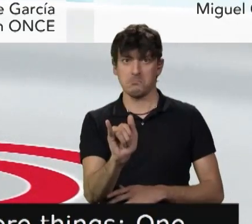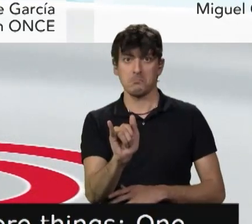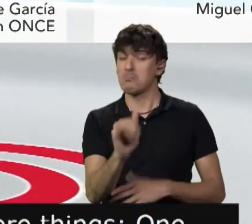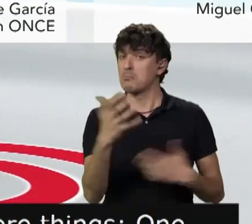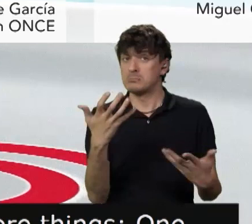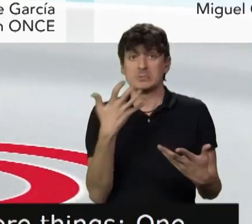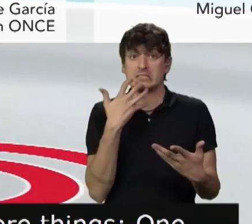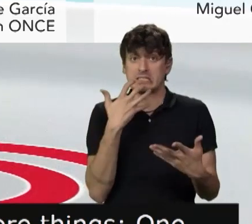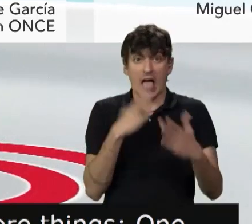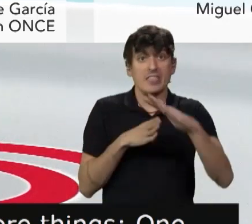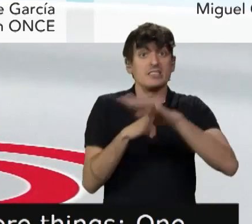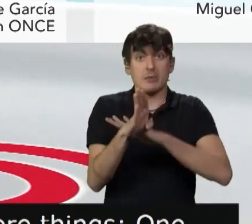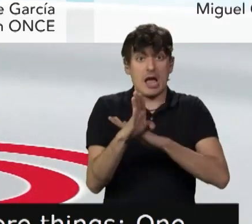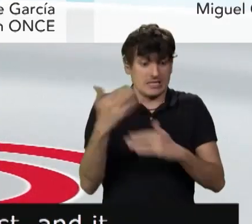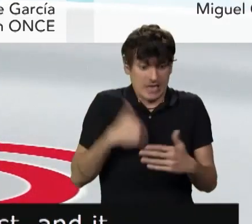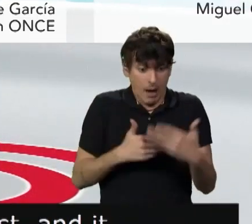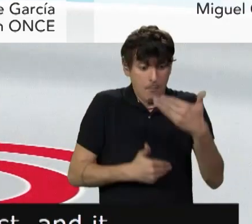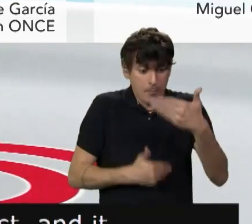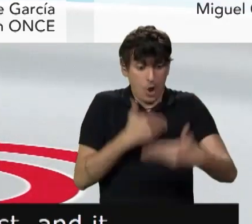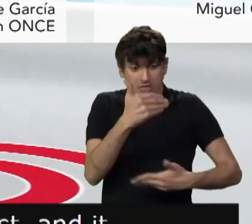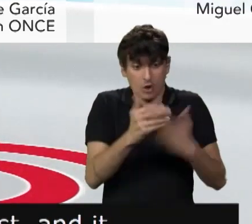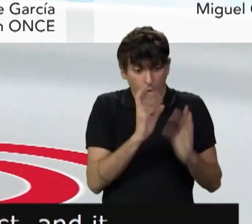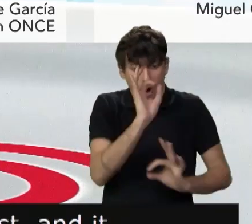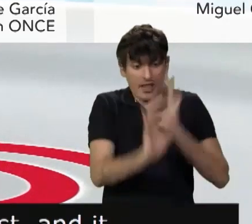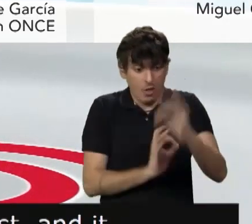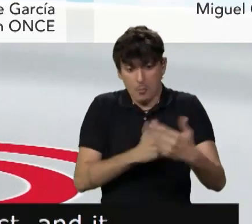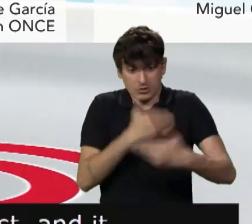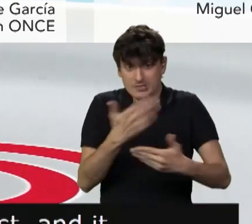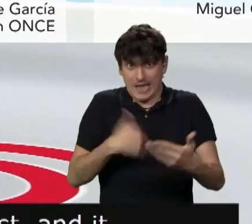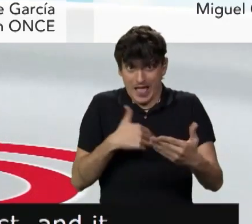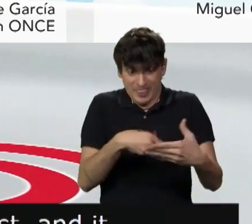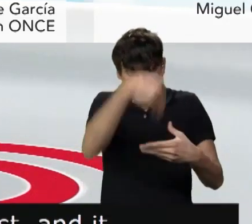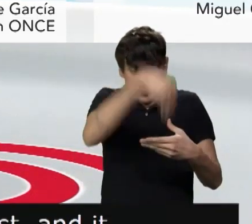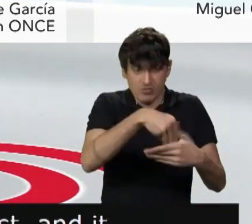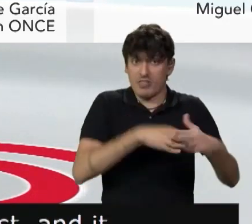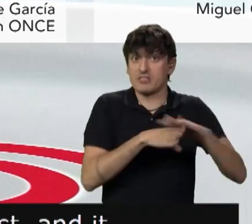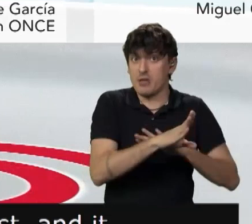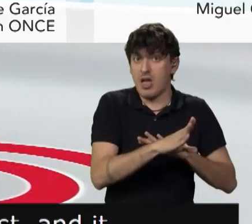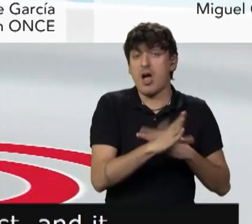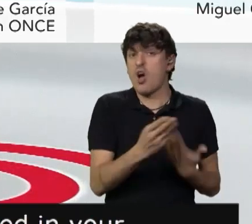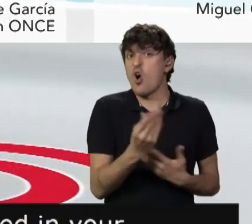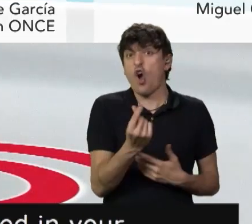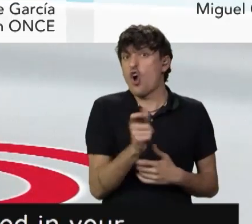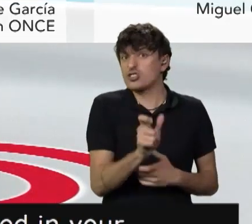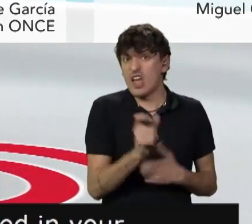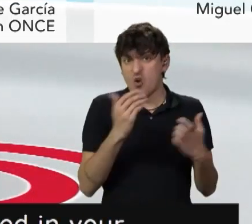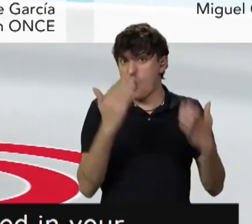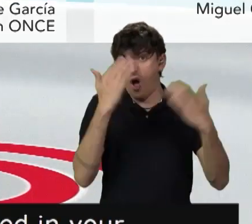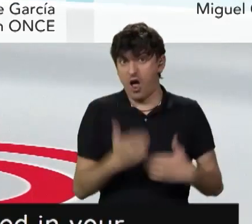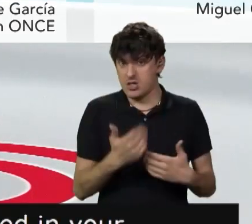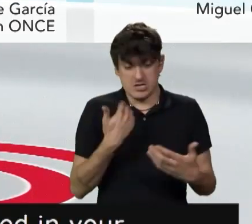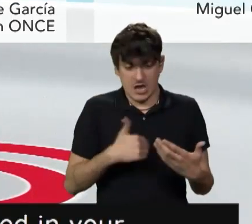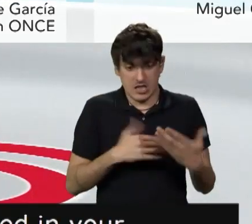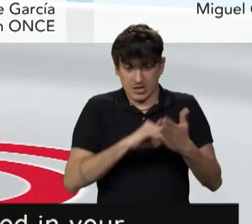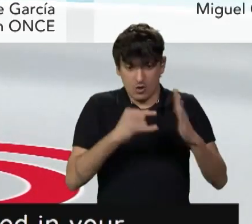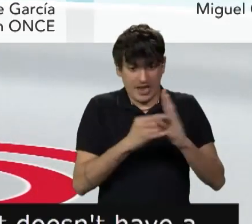Simply, if accessibility is integrated in your organizational process and in the development, it doesn't have a cost. It's simply part of